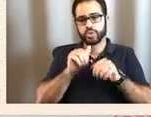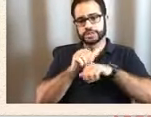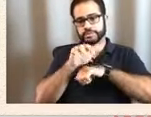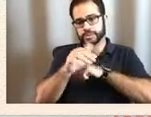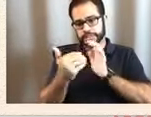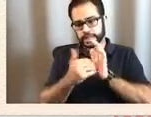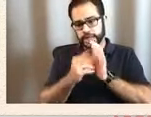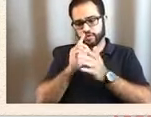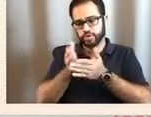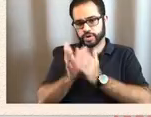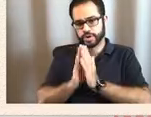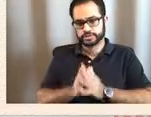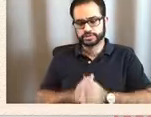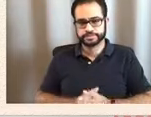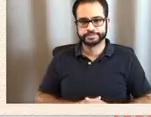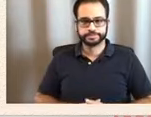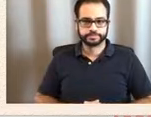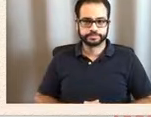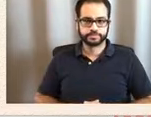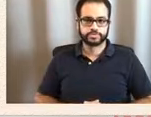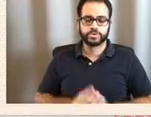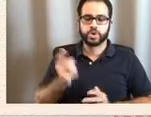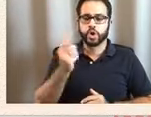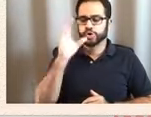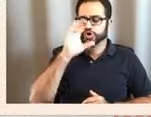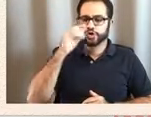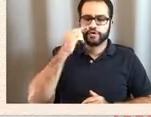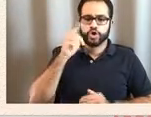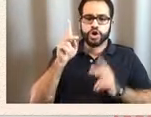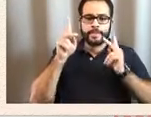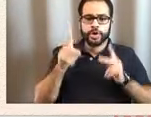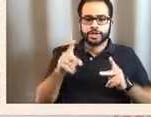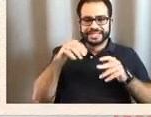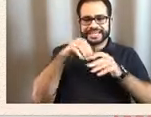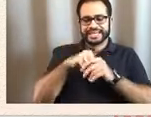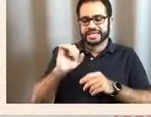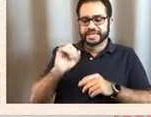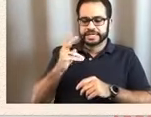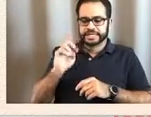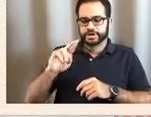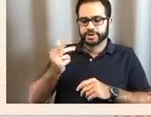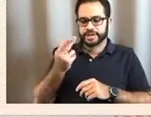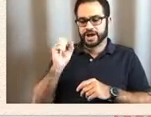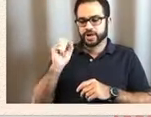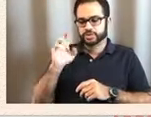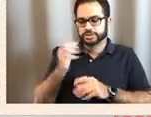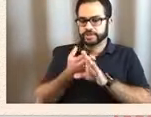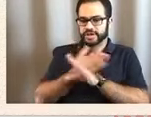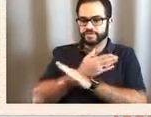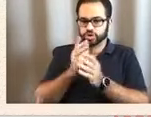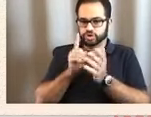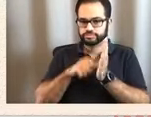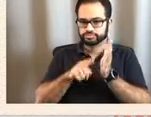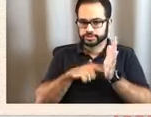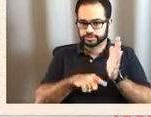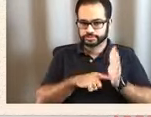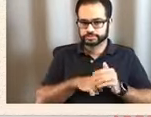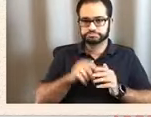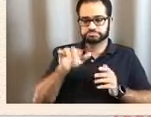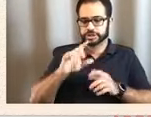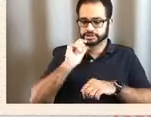request. Always search for the applicant in the clearinghouse prior to screening. The clearinghouse has been in existence